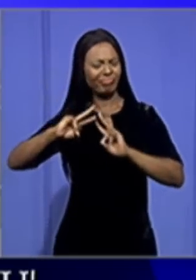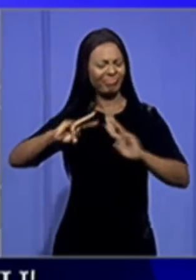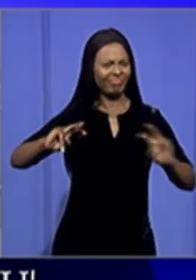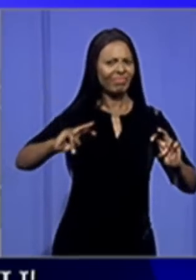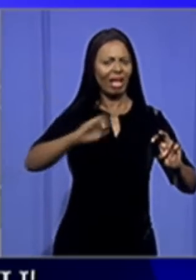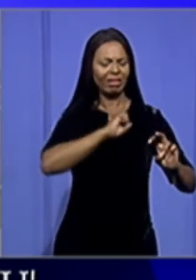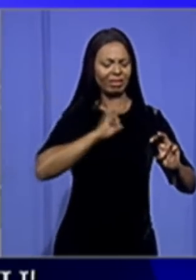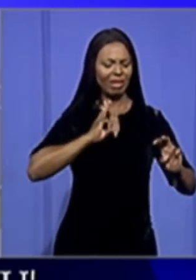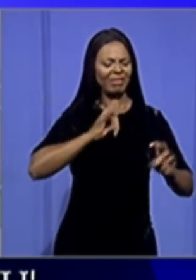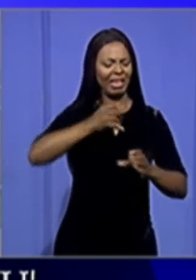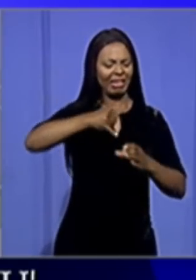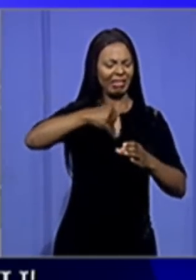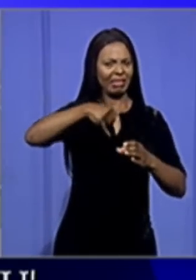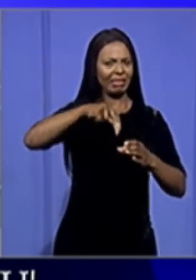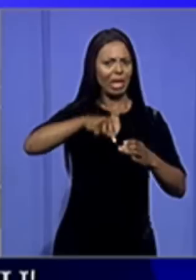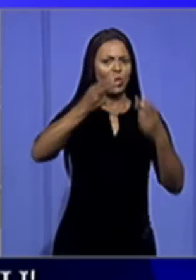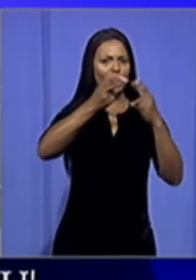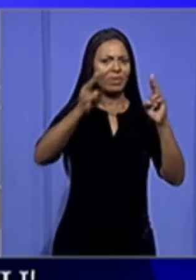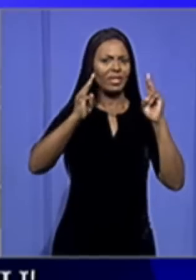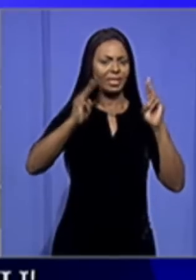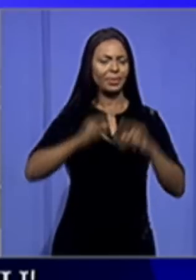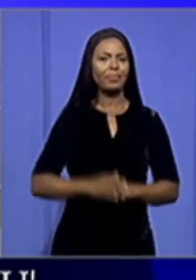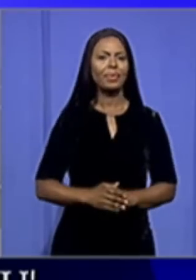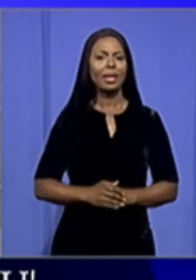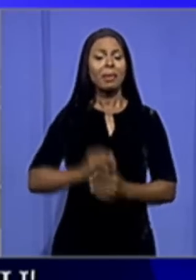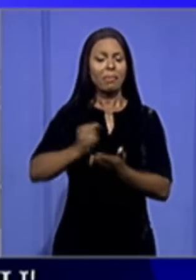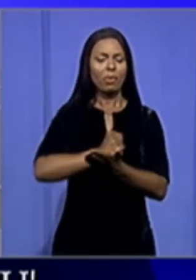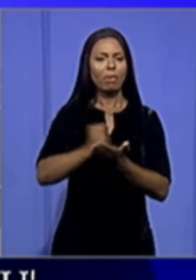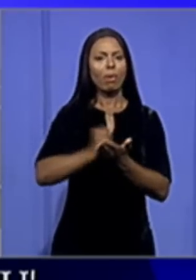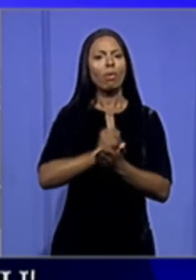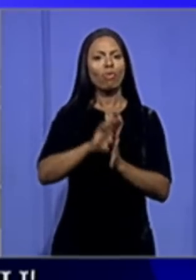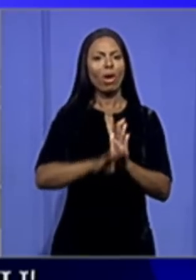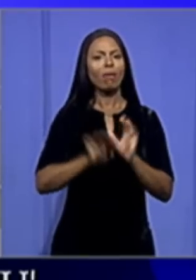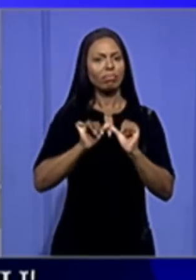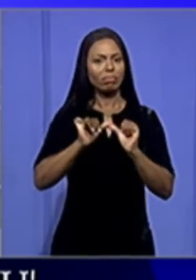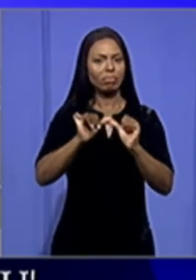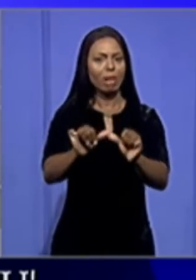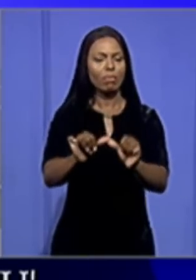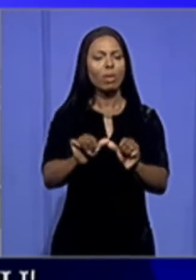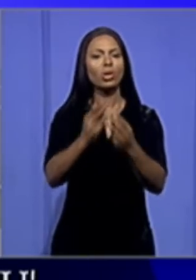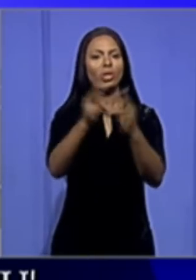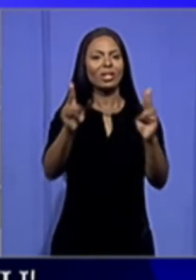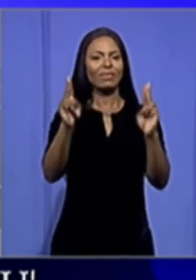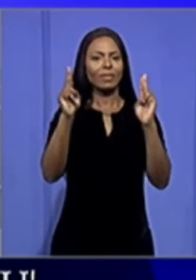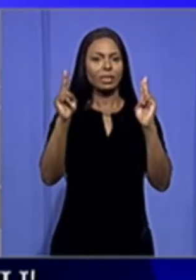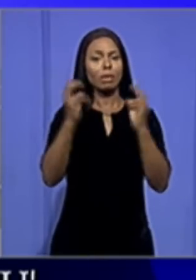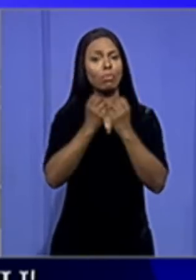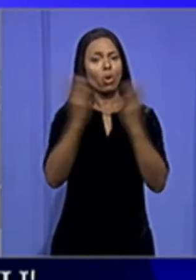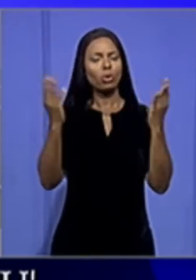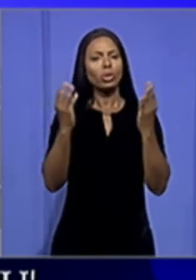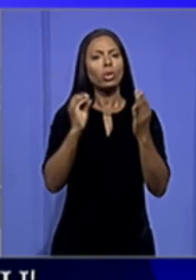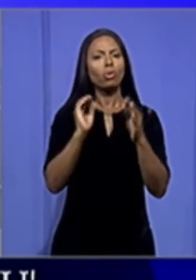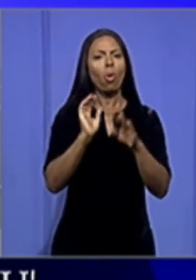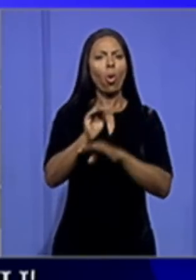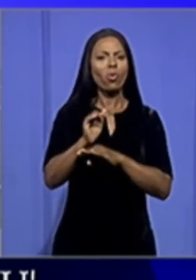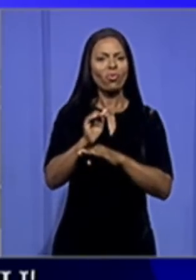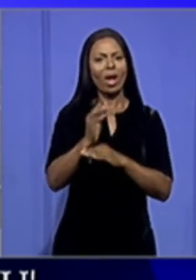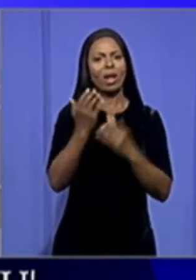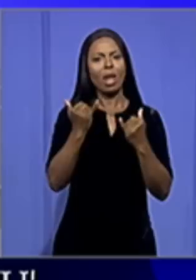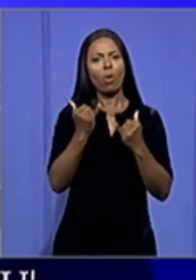di tseneletšego. Lenaneo la boingwadišo le tšwela pele ka yunibesithi ka baithuti ba go feta dikete